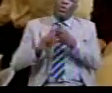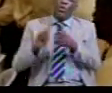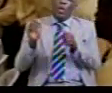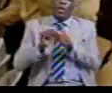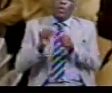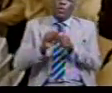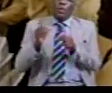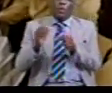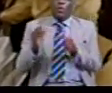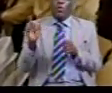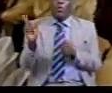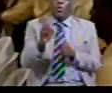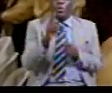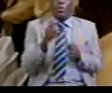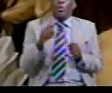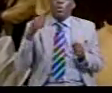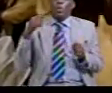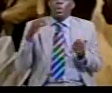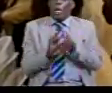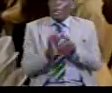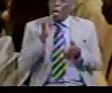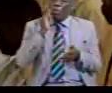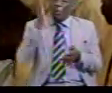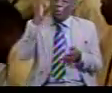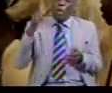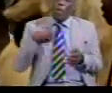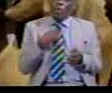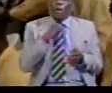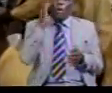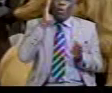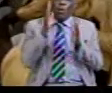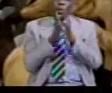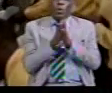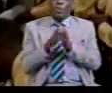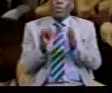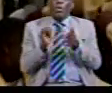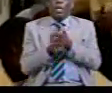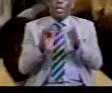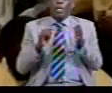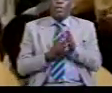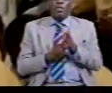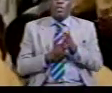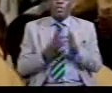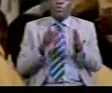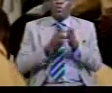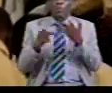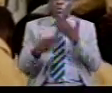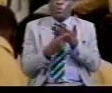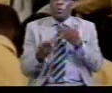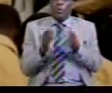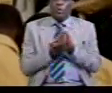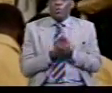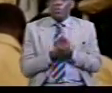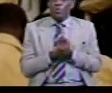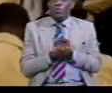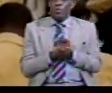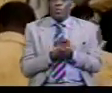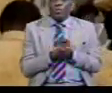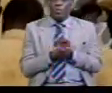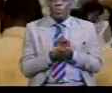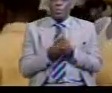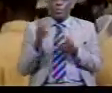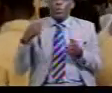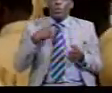pray. Pour que cette croisade. That this very crusade. Ait un puissant impact à travers tout le globe. We have